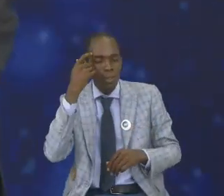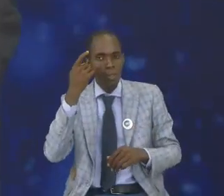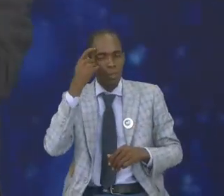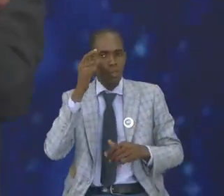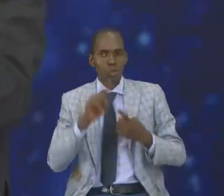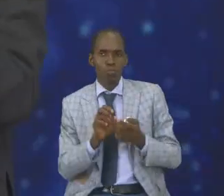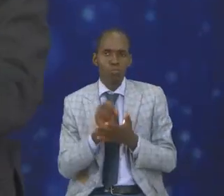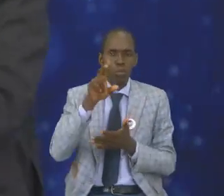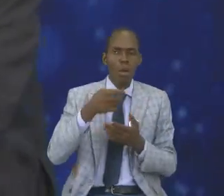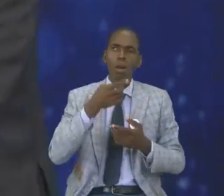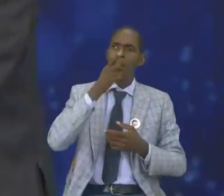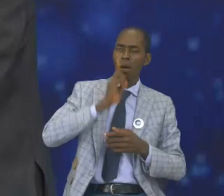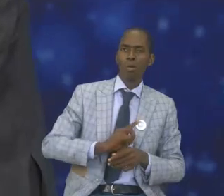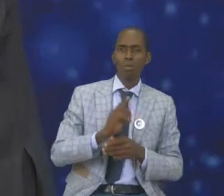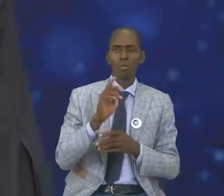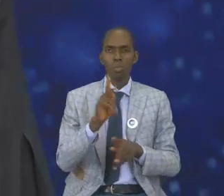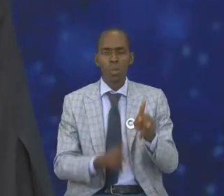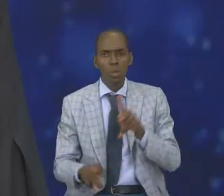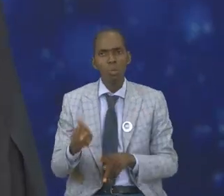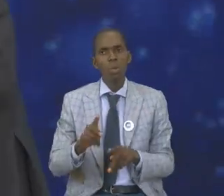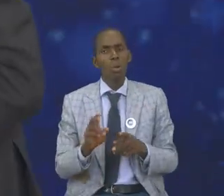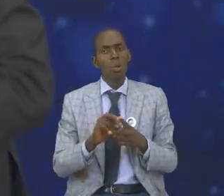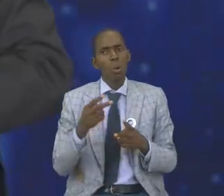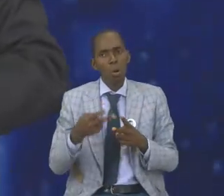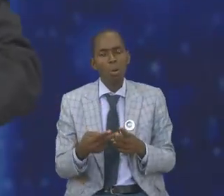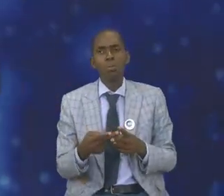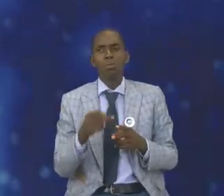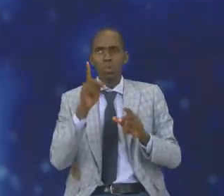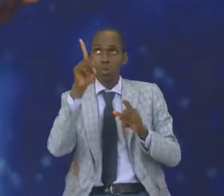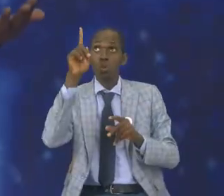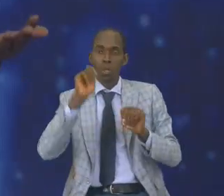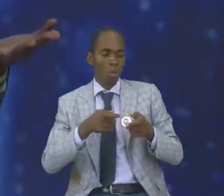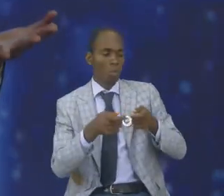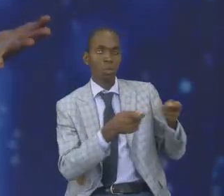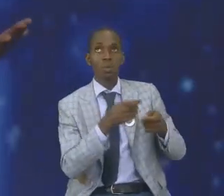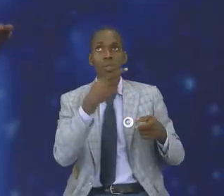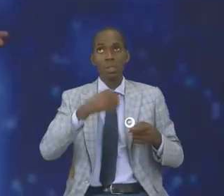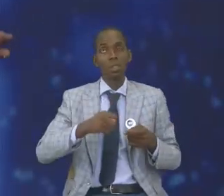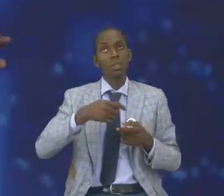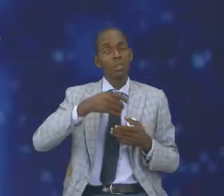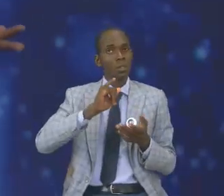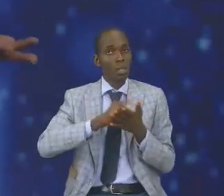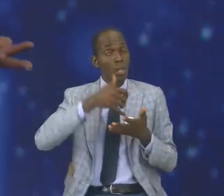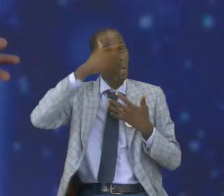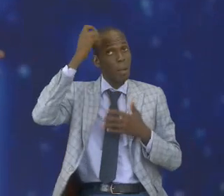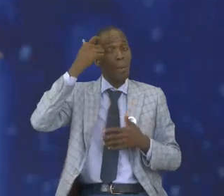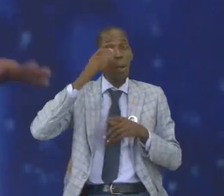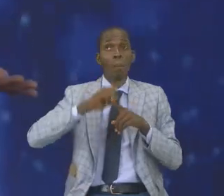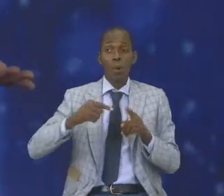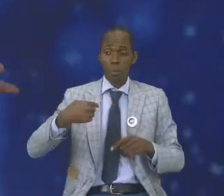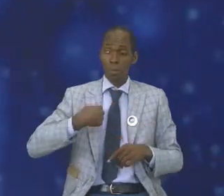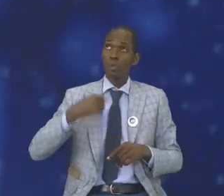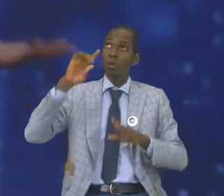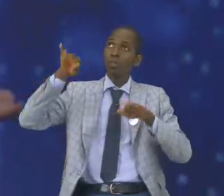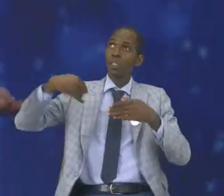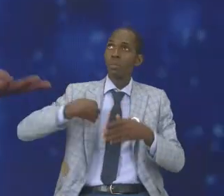upon people and eat them up, or you can control the instinct. But me, you have given me influence, you have given me intelligence, you have given